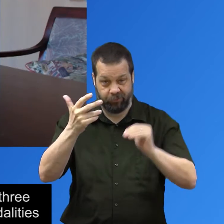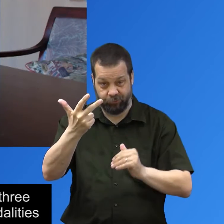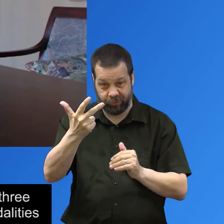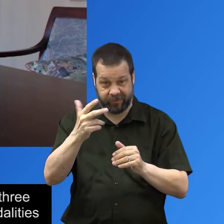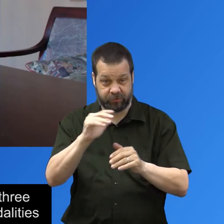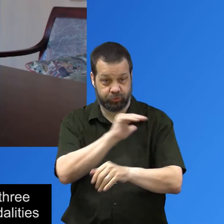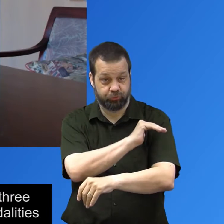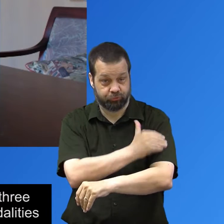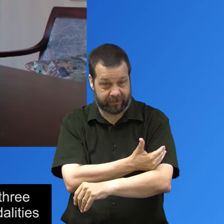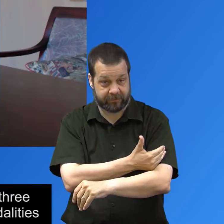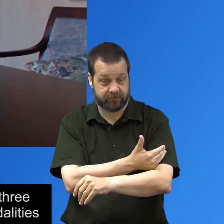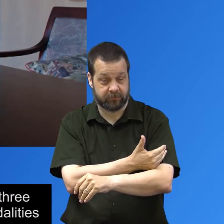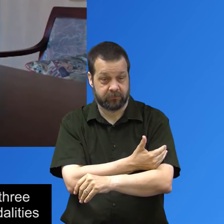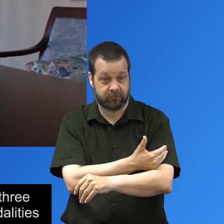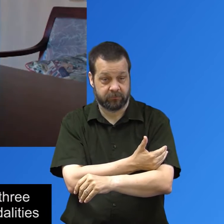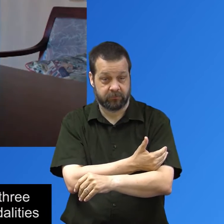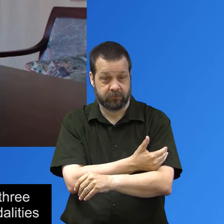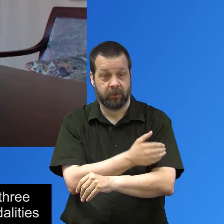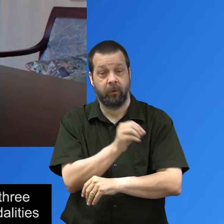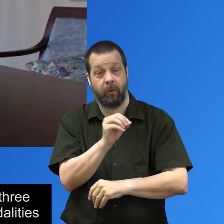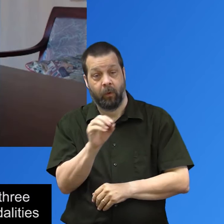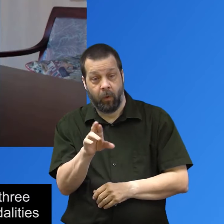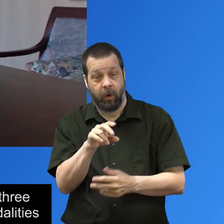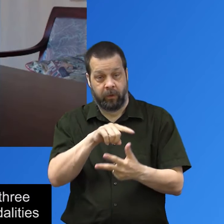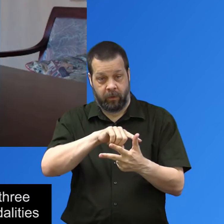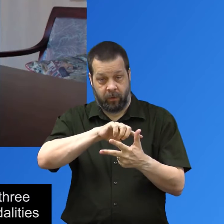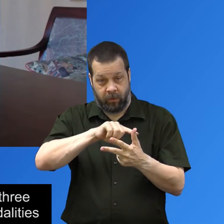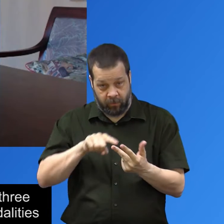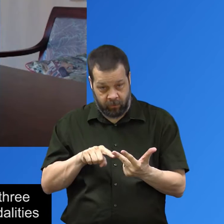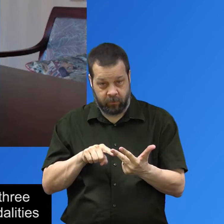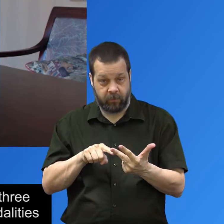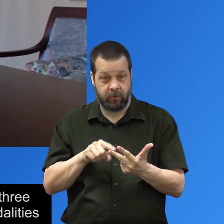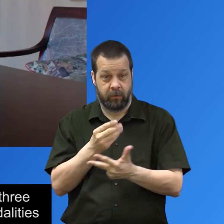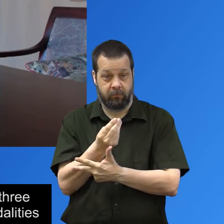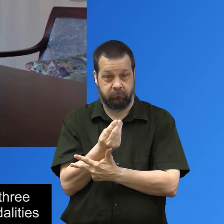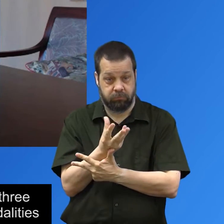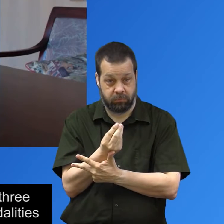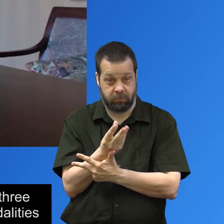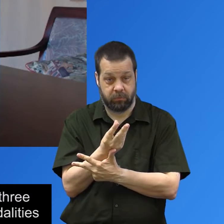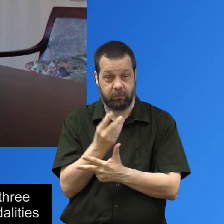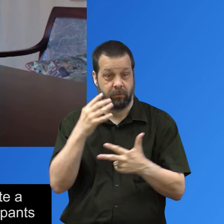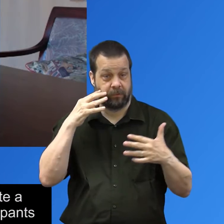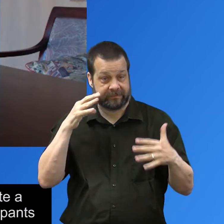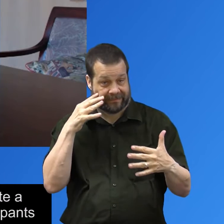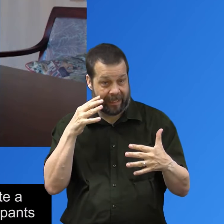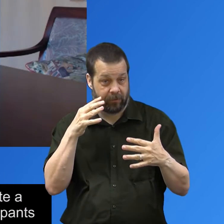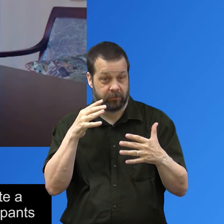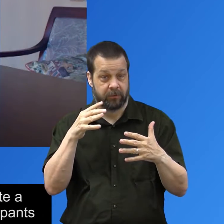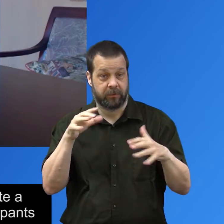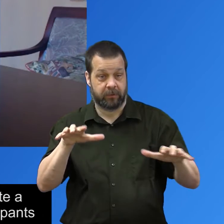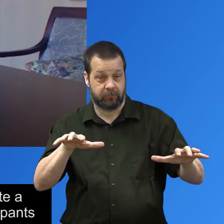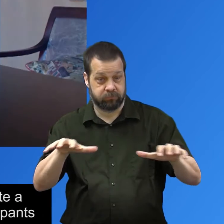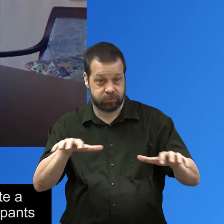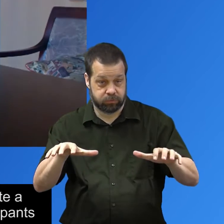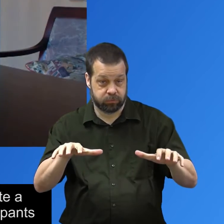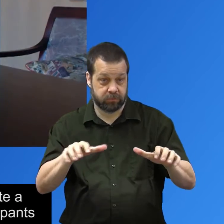vibration at 3 separate strengths, and a combination of all 3 modalities for notification.